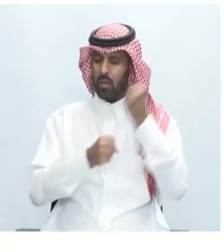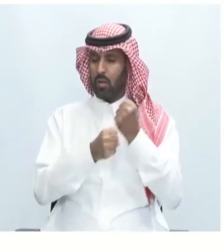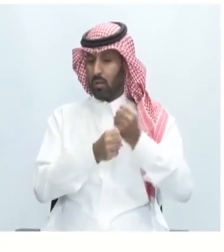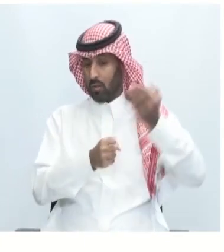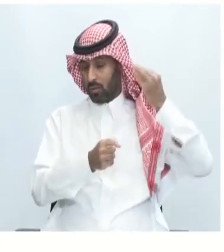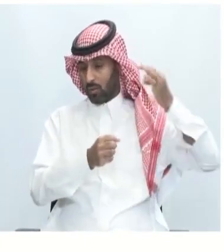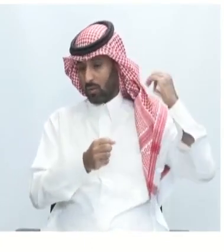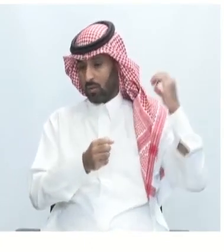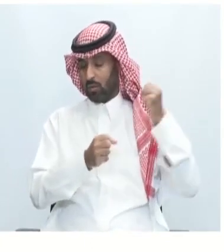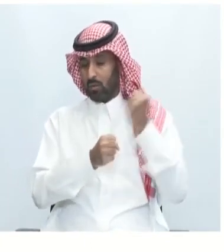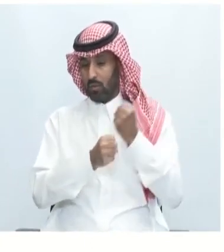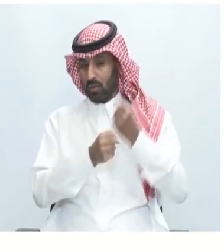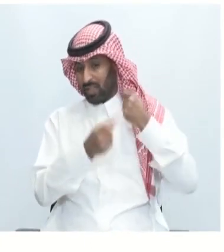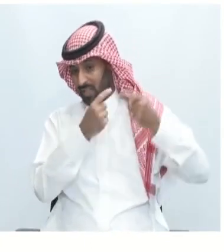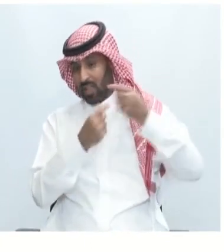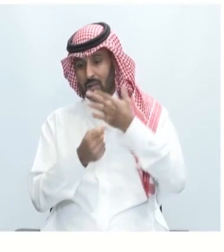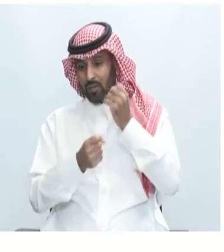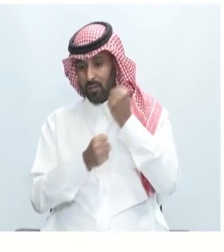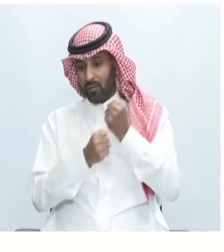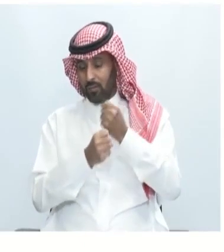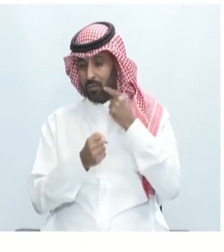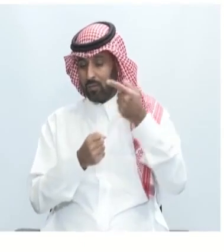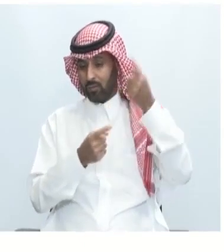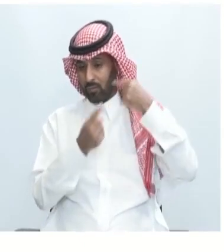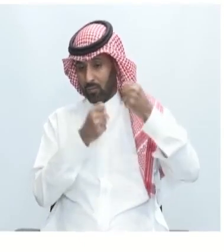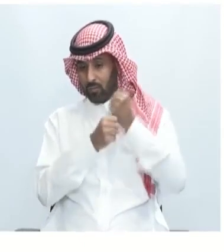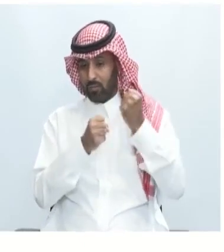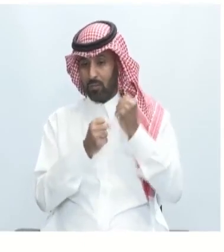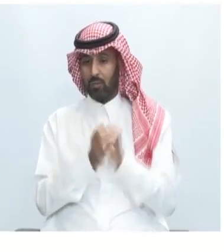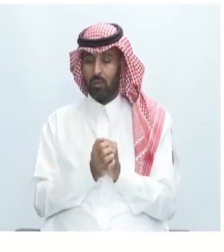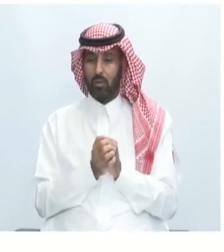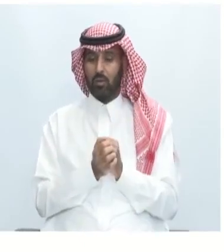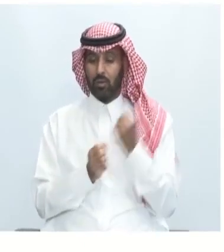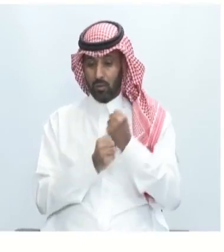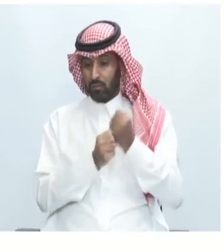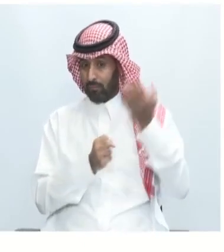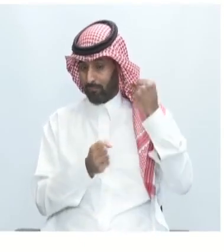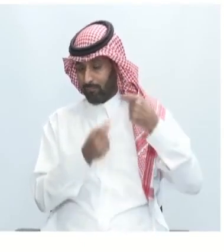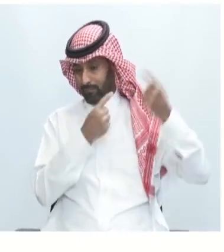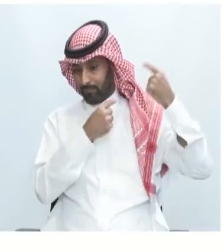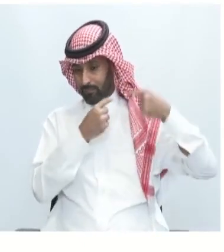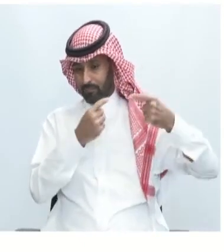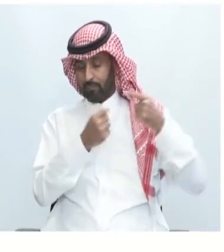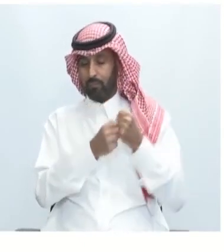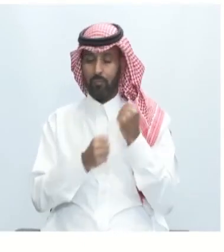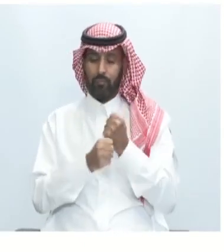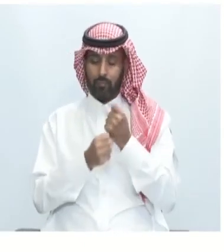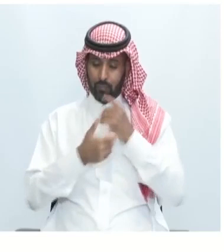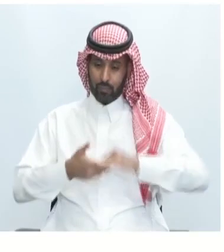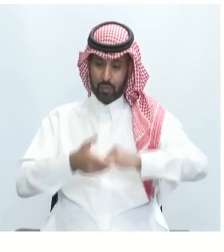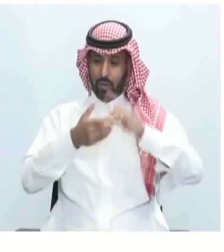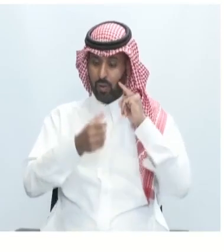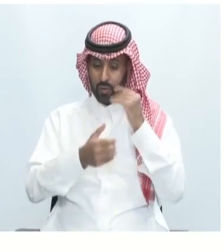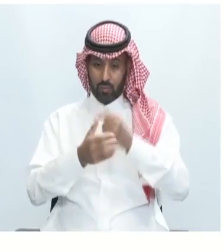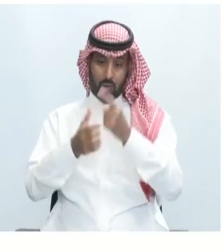past perfect or the simple past or even the past progressive. However, the past perfect helps make